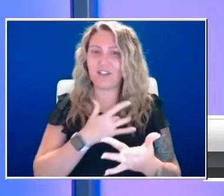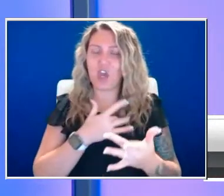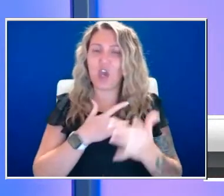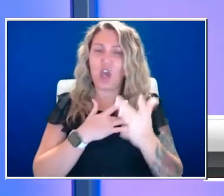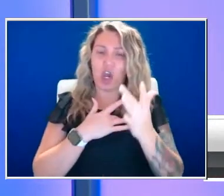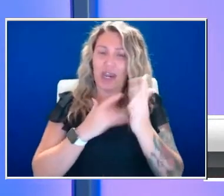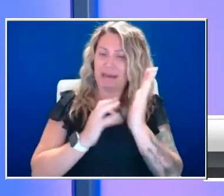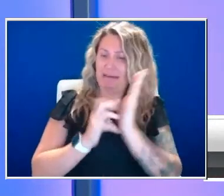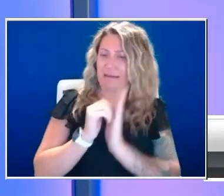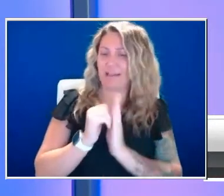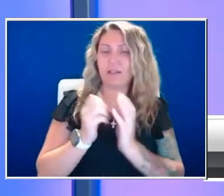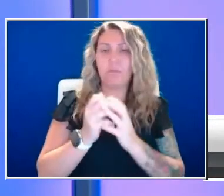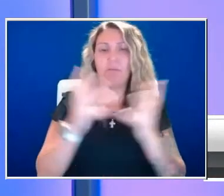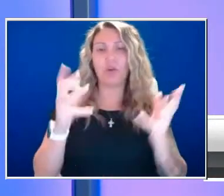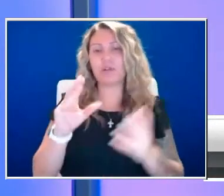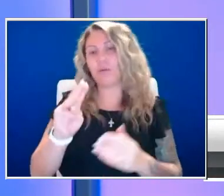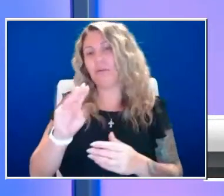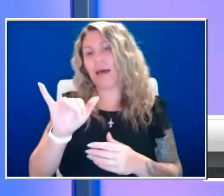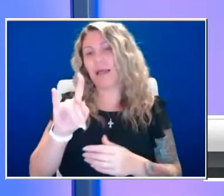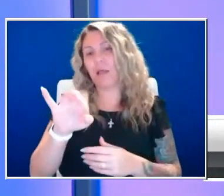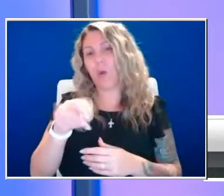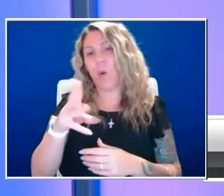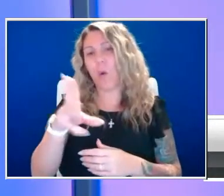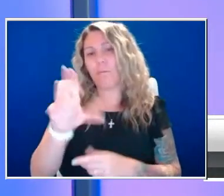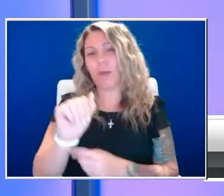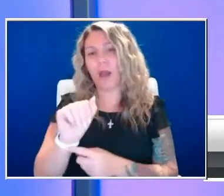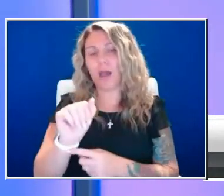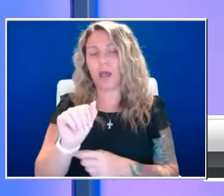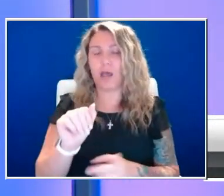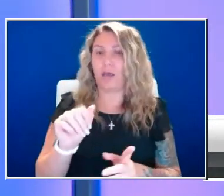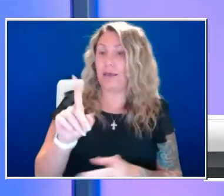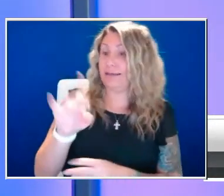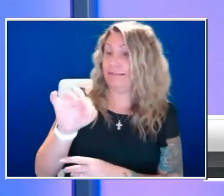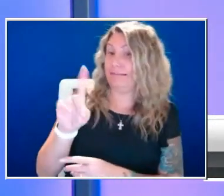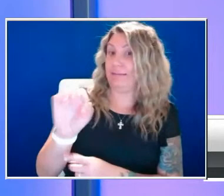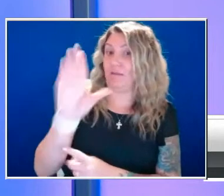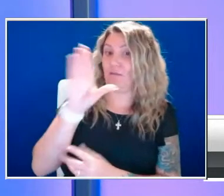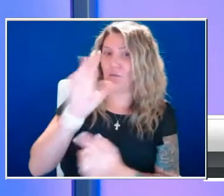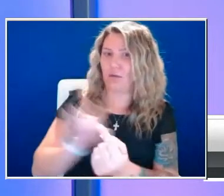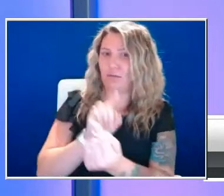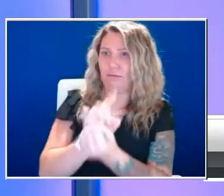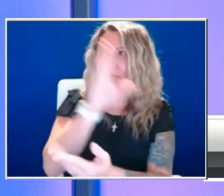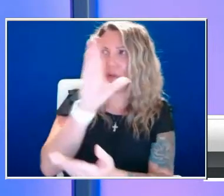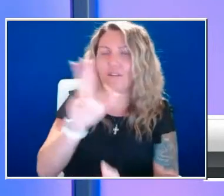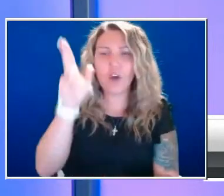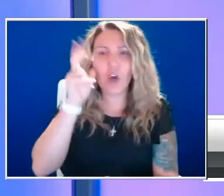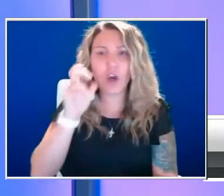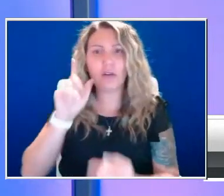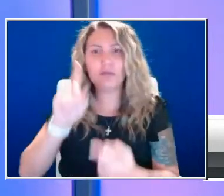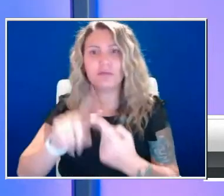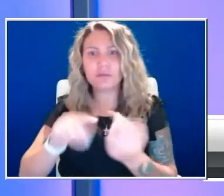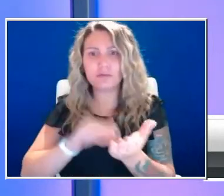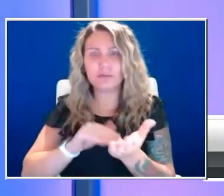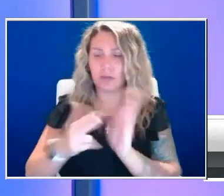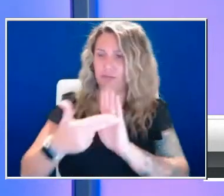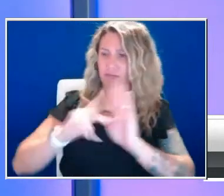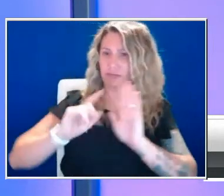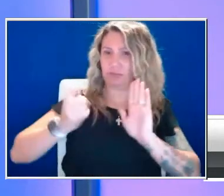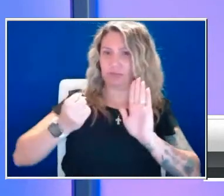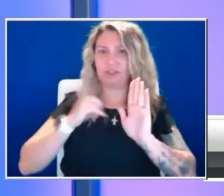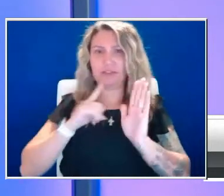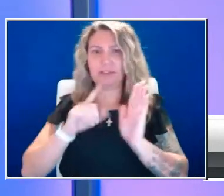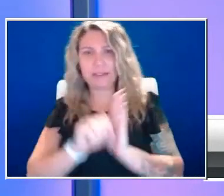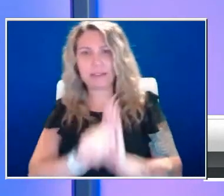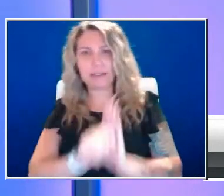And you're going to meet a patient named David who'd never heard of it until doctors delivered the diagnosis to him. He says the symptoms included